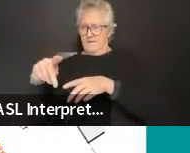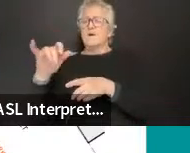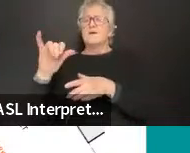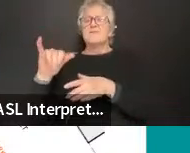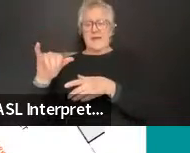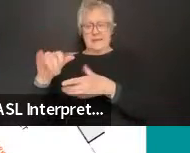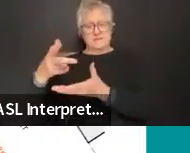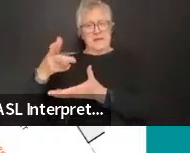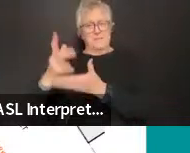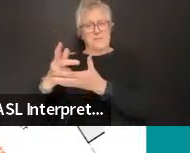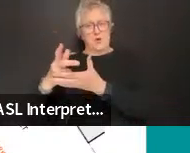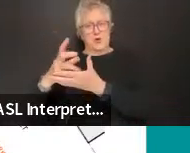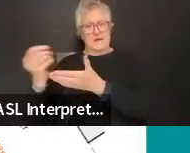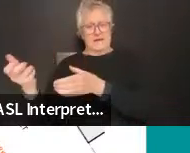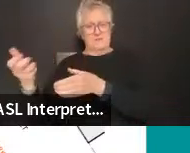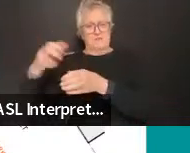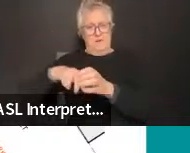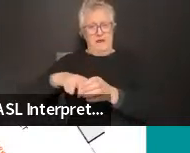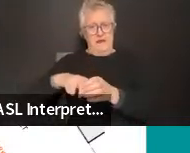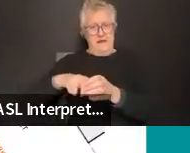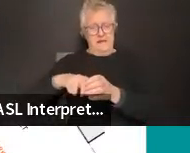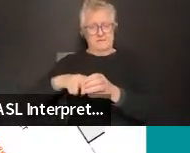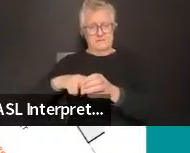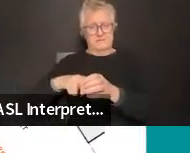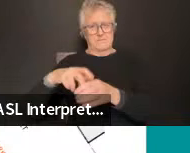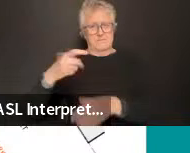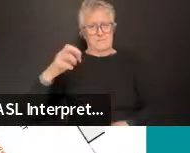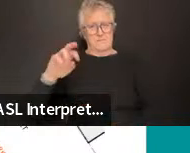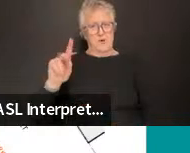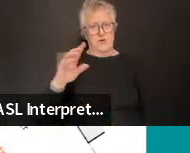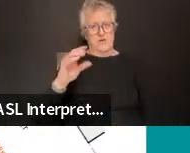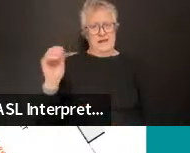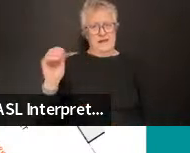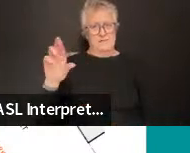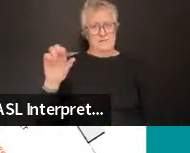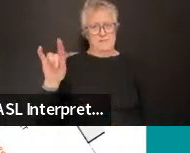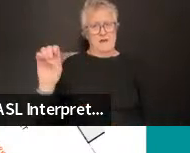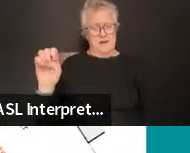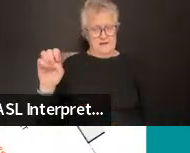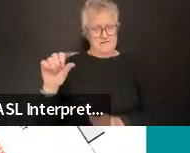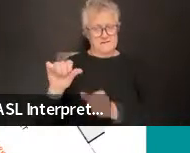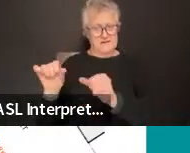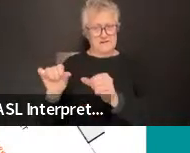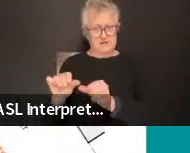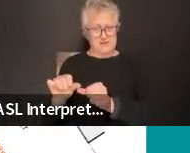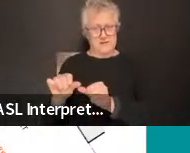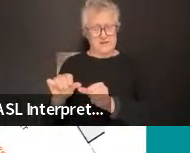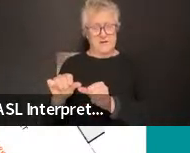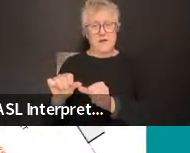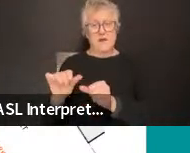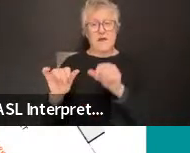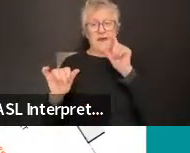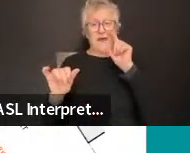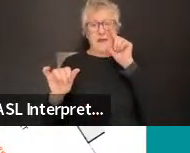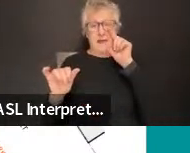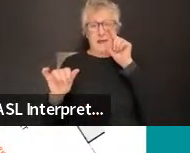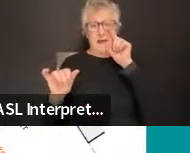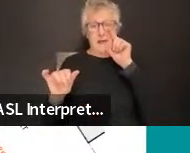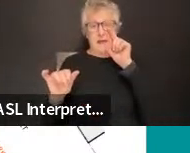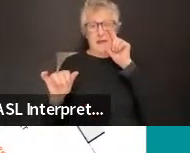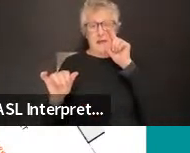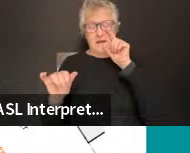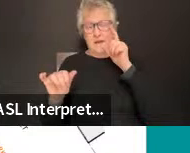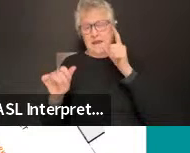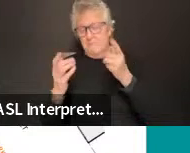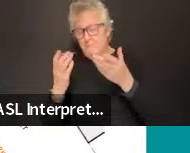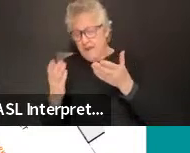facility. And that relates to the question of where the station might be, because one location might be easier than the